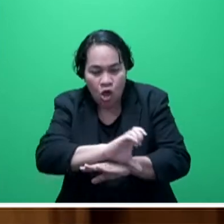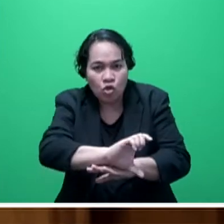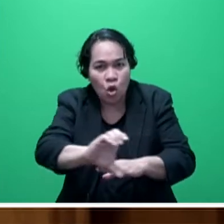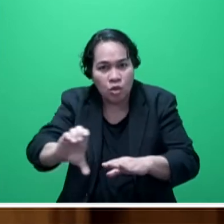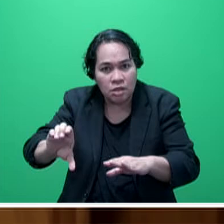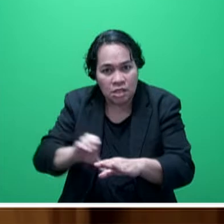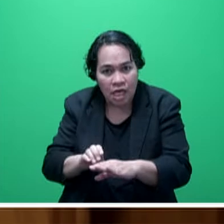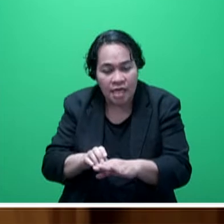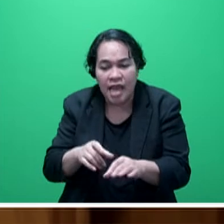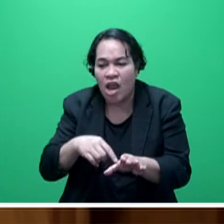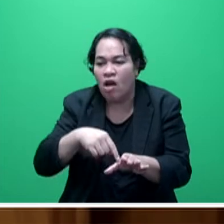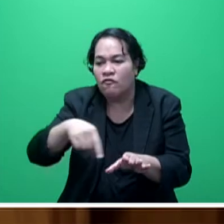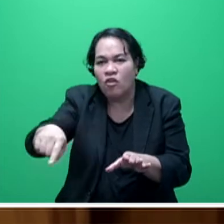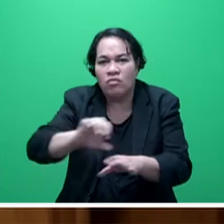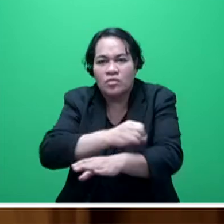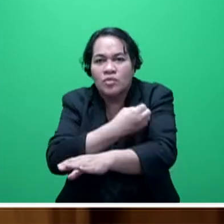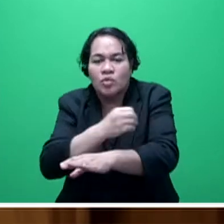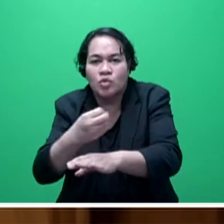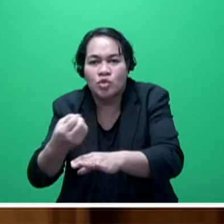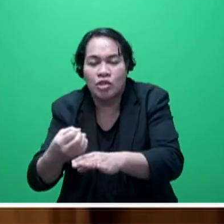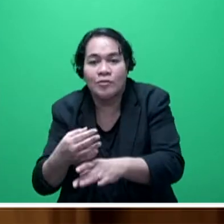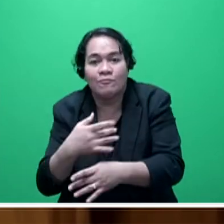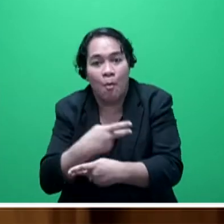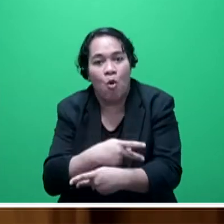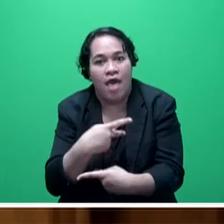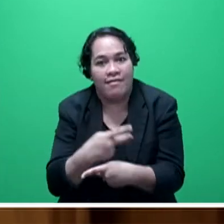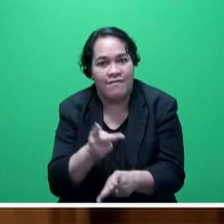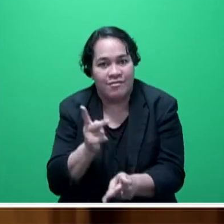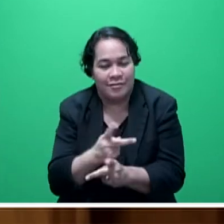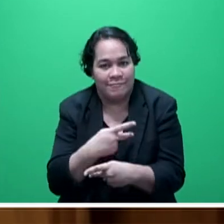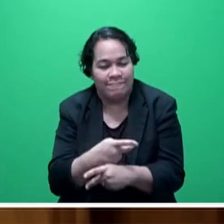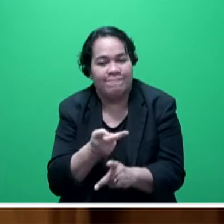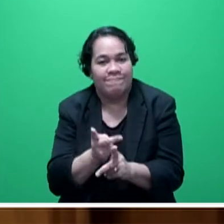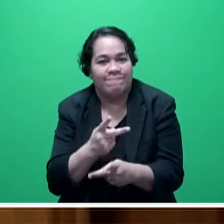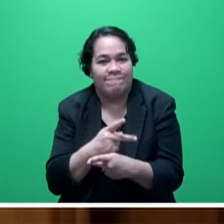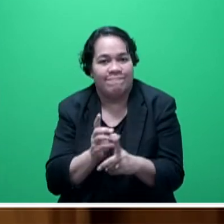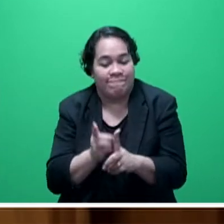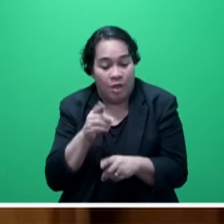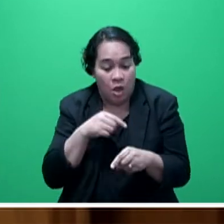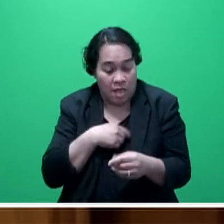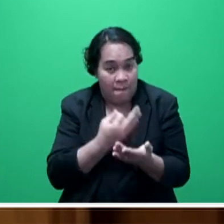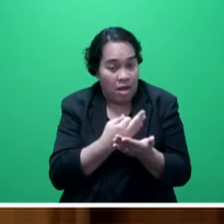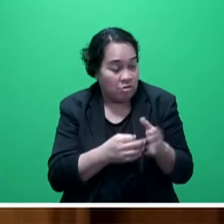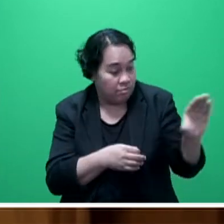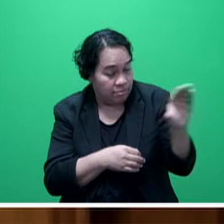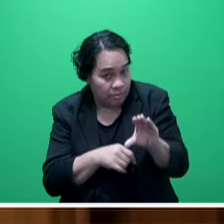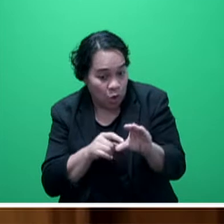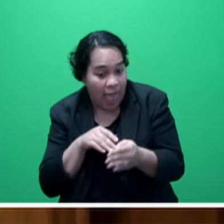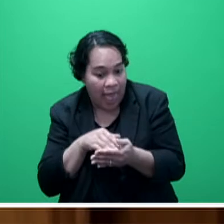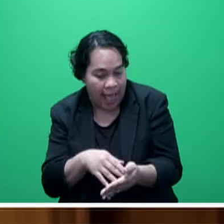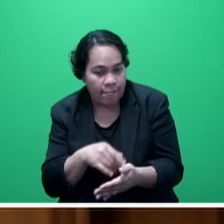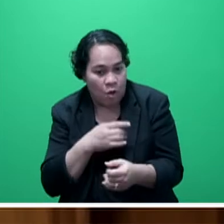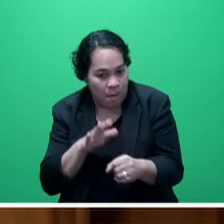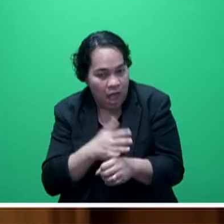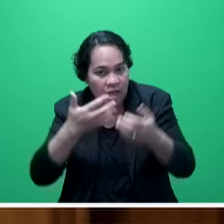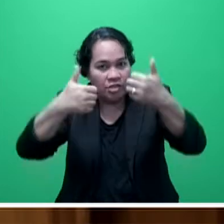fisheries productivity. With the allocated budget, the Ministry of Fisheries is determined to achieve the national and